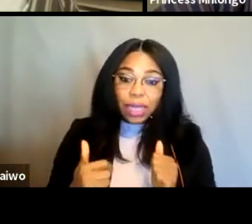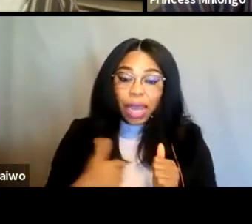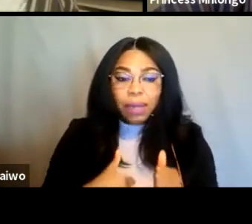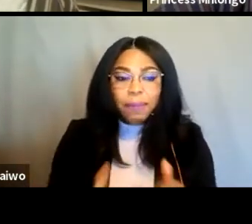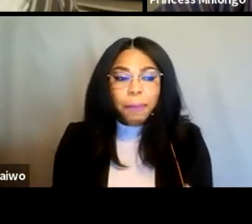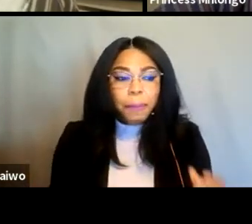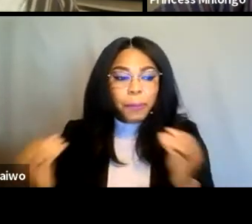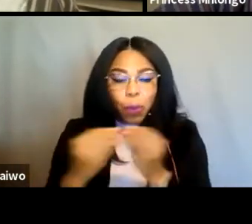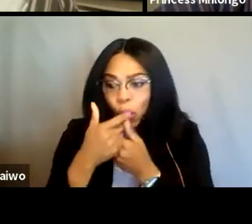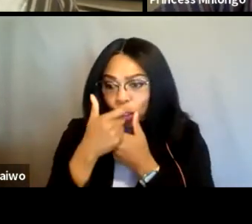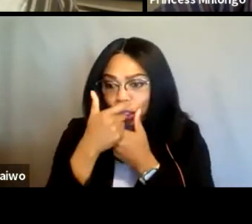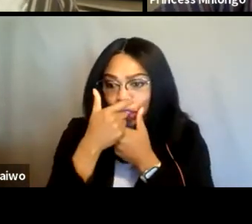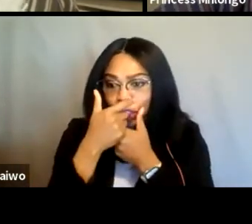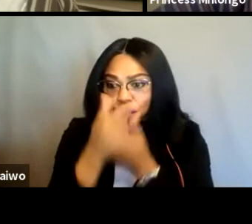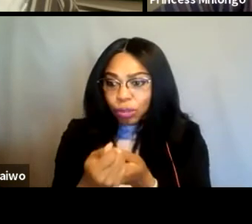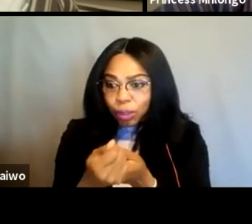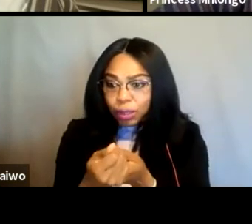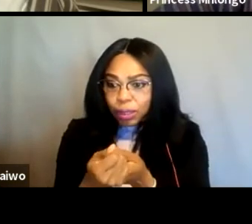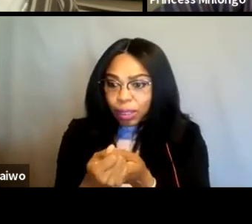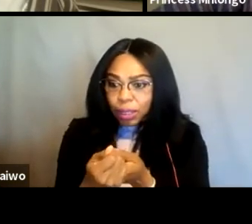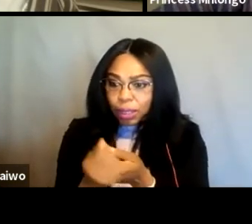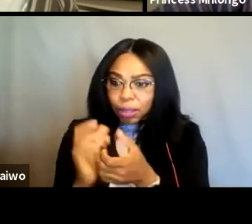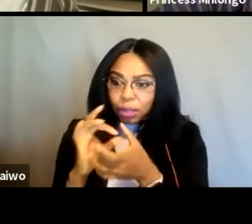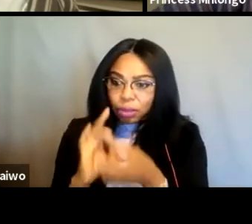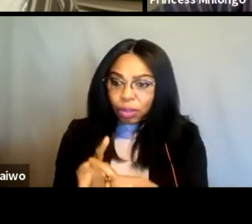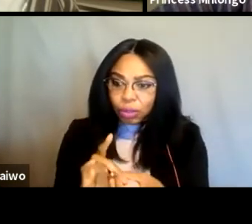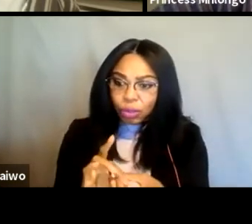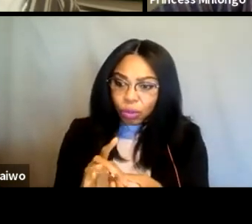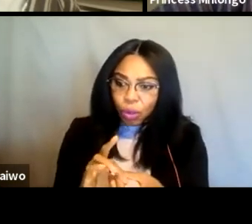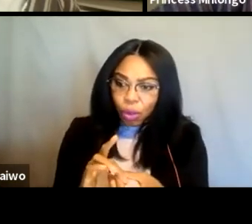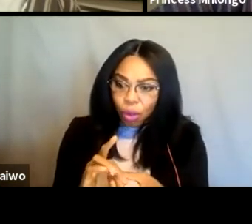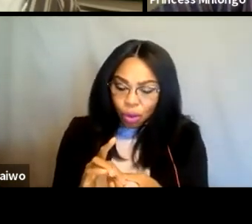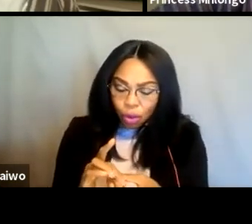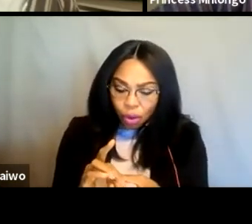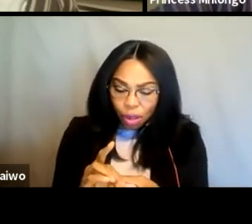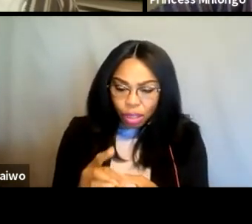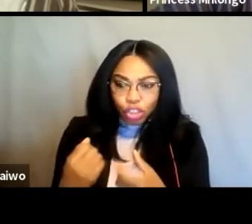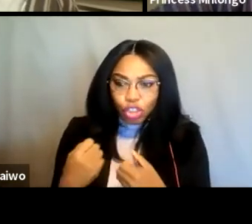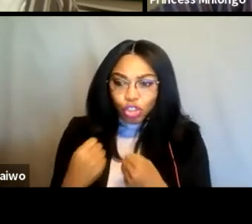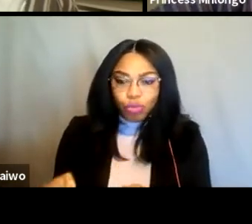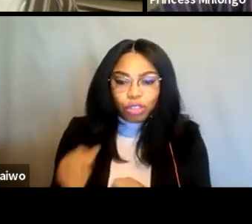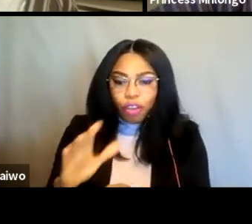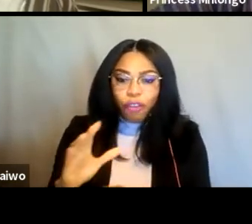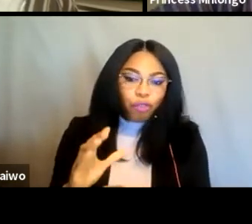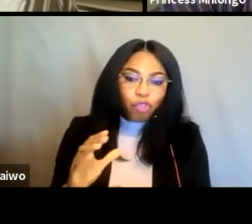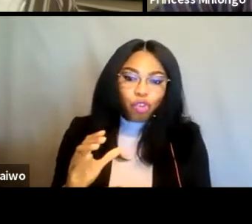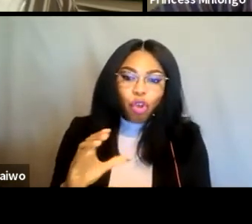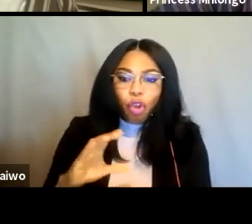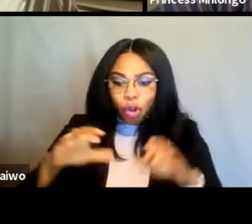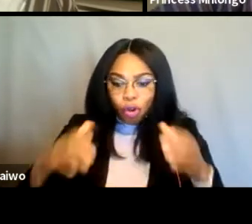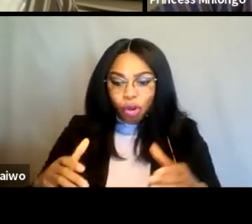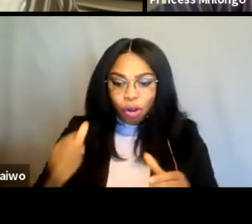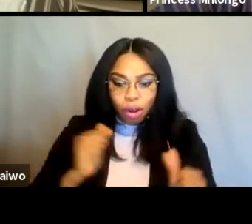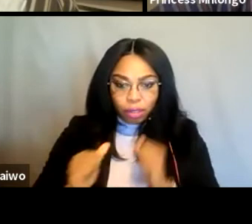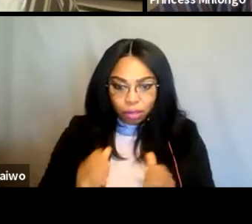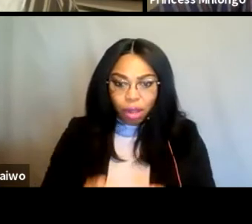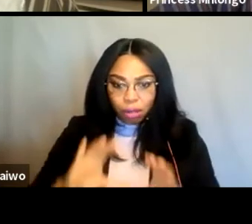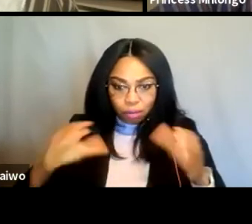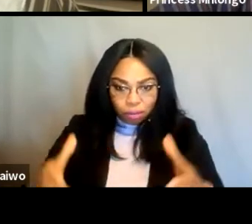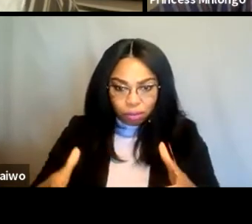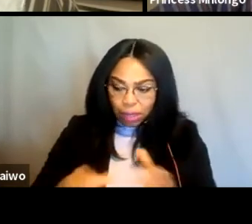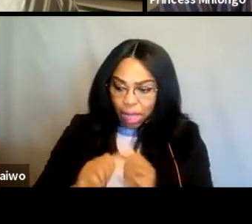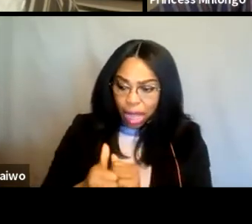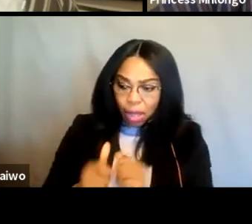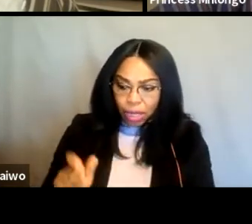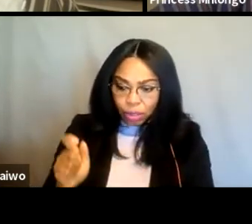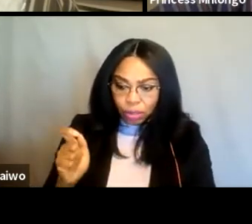interested about how small, you know, what's the strength of your cast? How can you